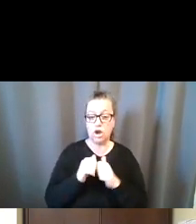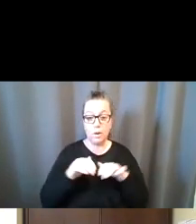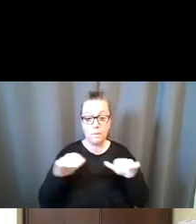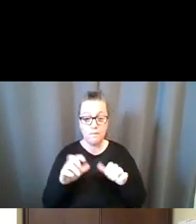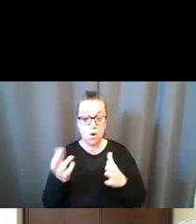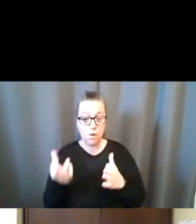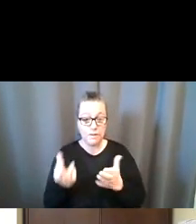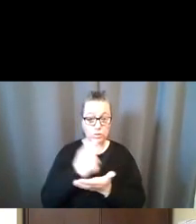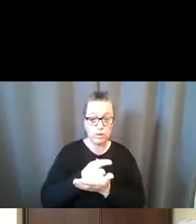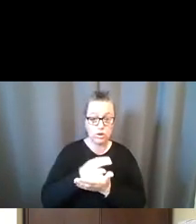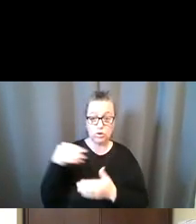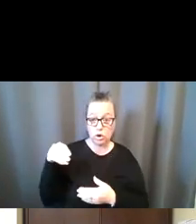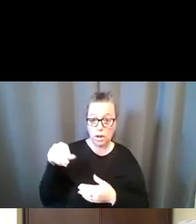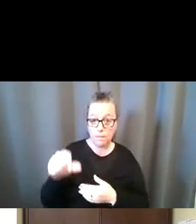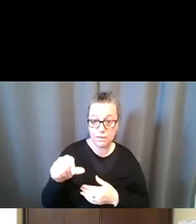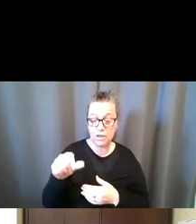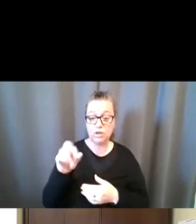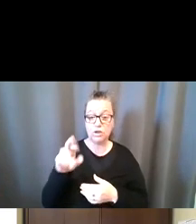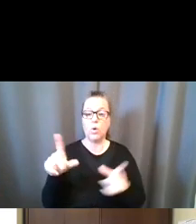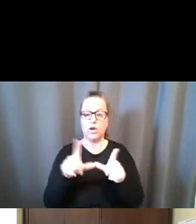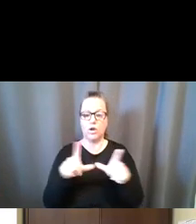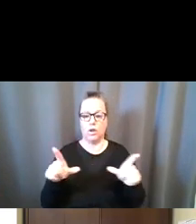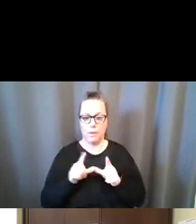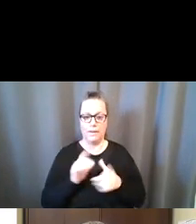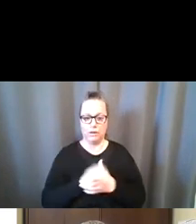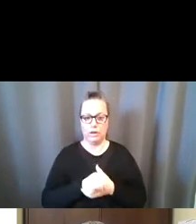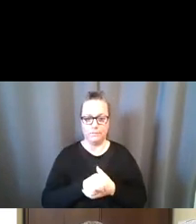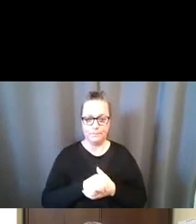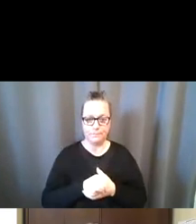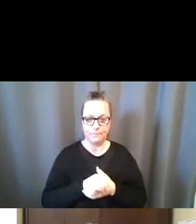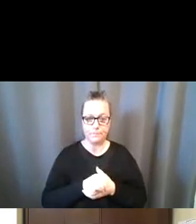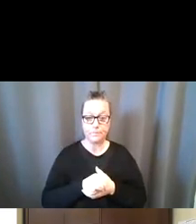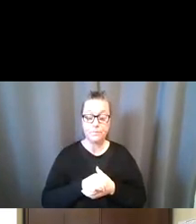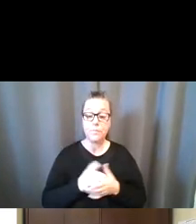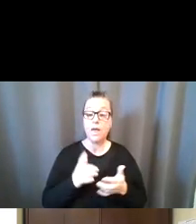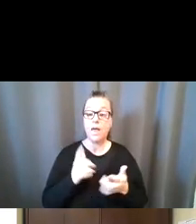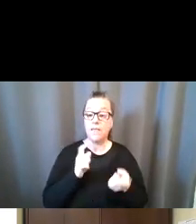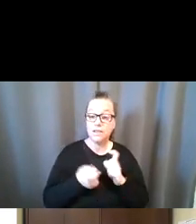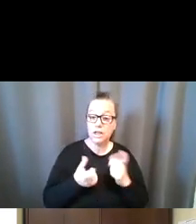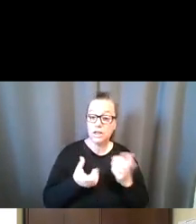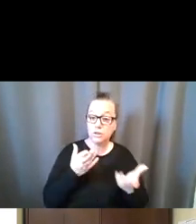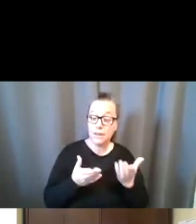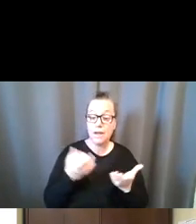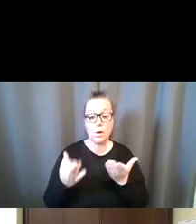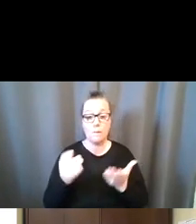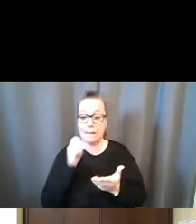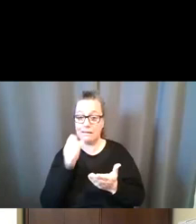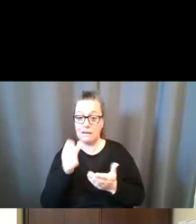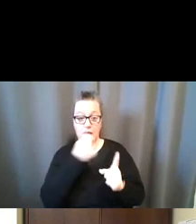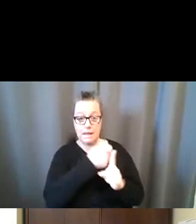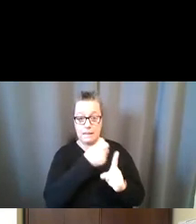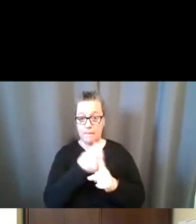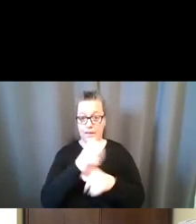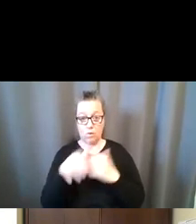your compensation, or your location? And the change may or may not impact each of these 10 factors, but